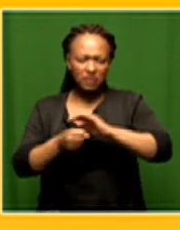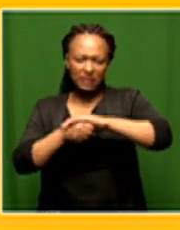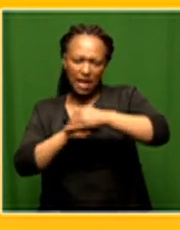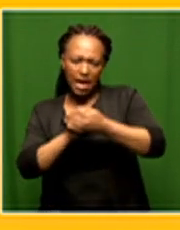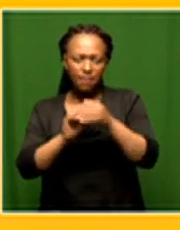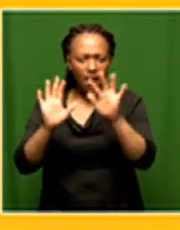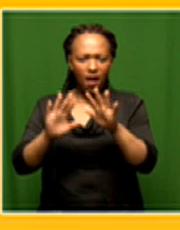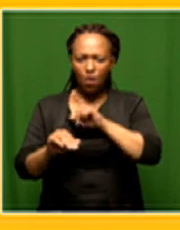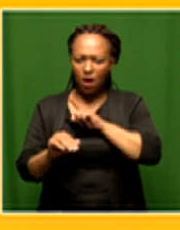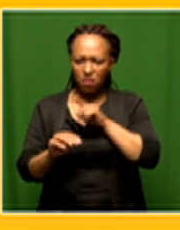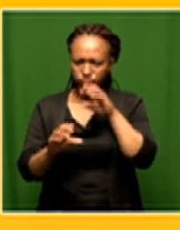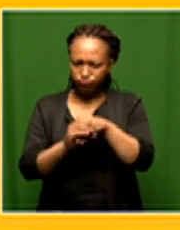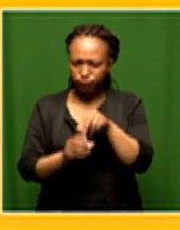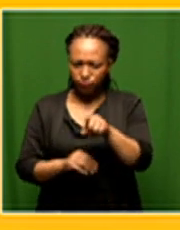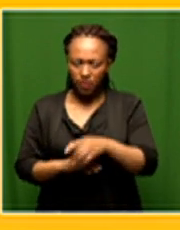the colors in your design.